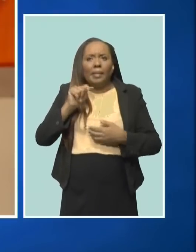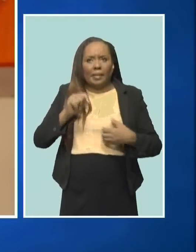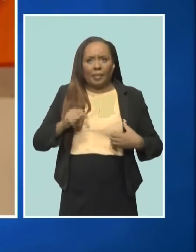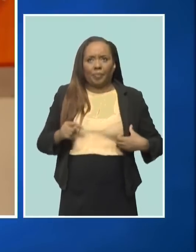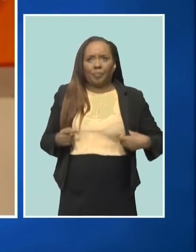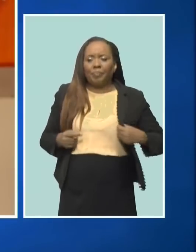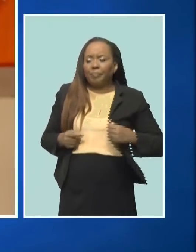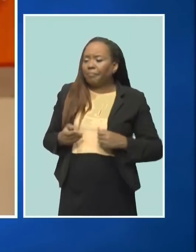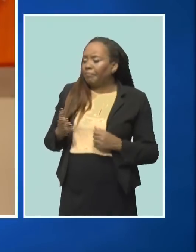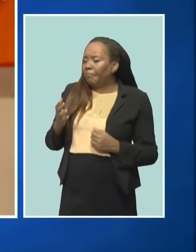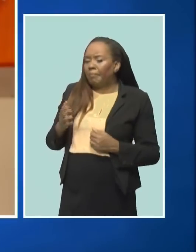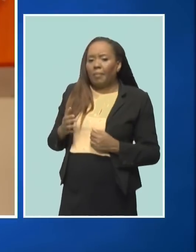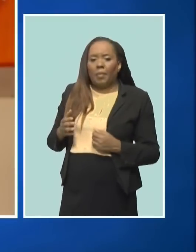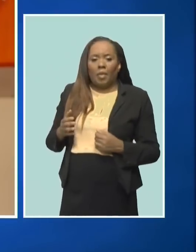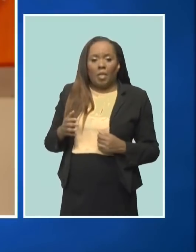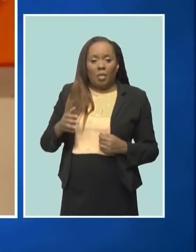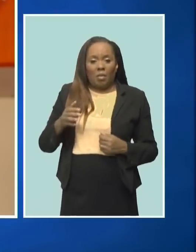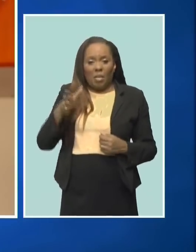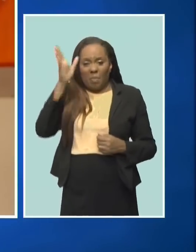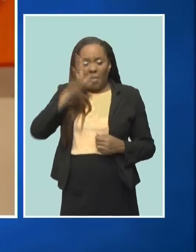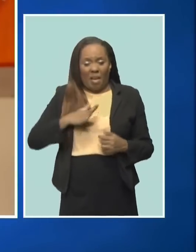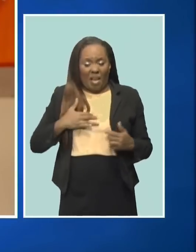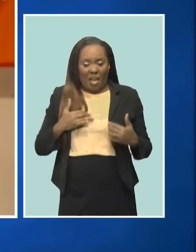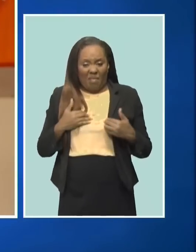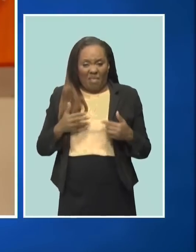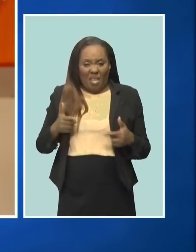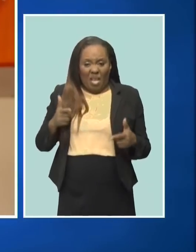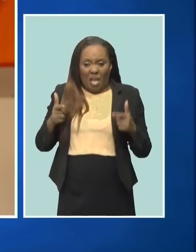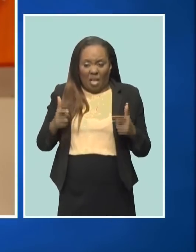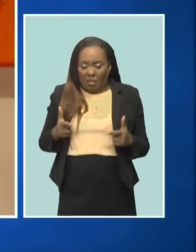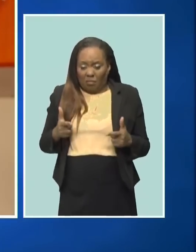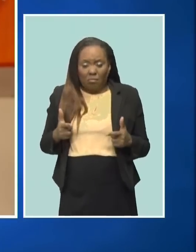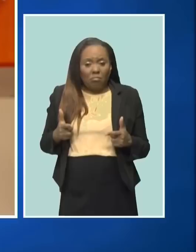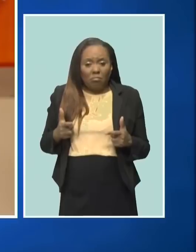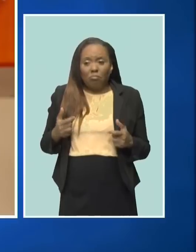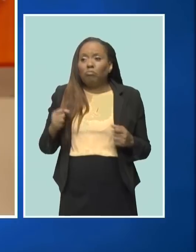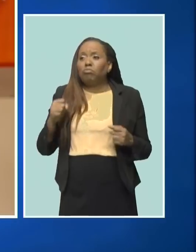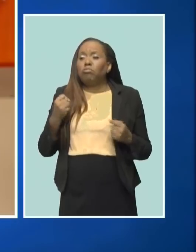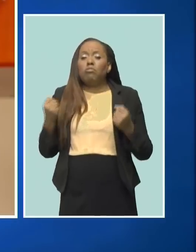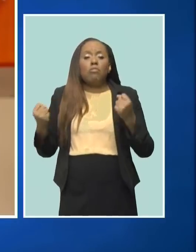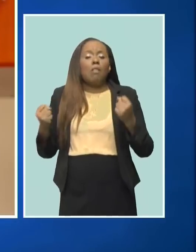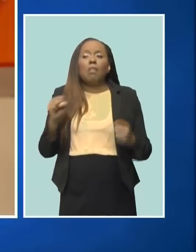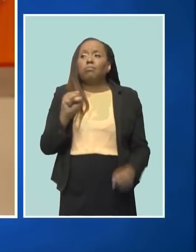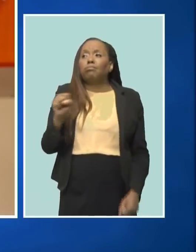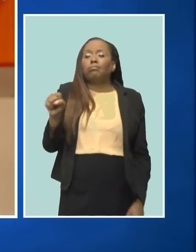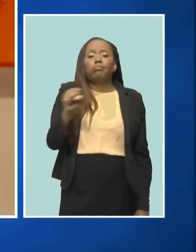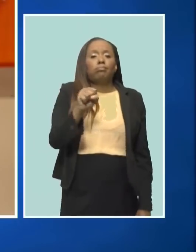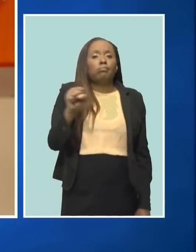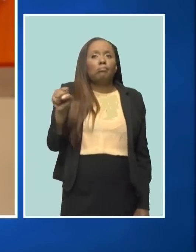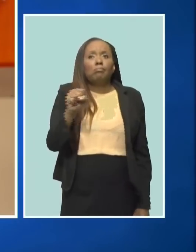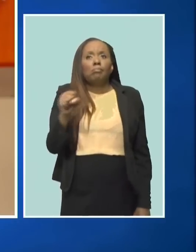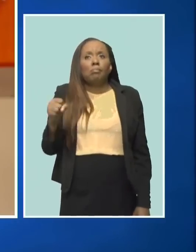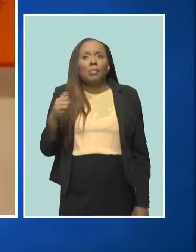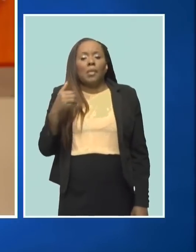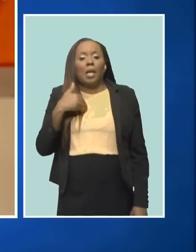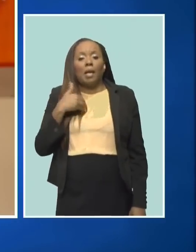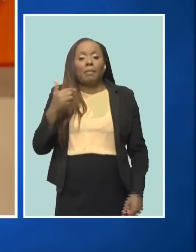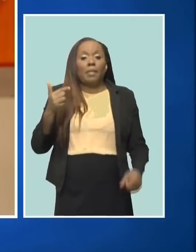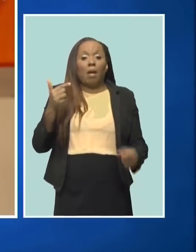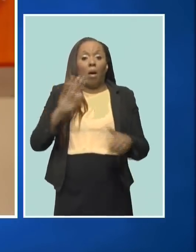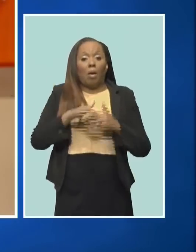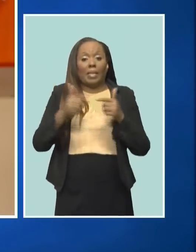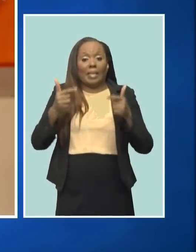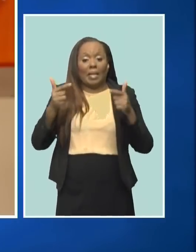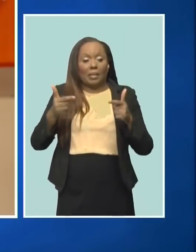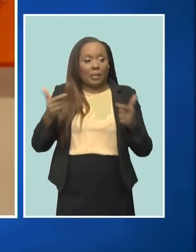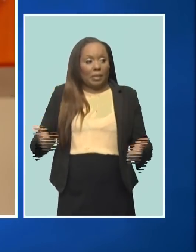with their very dark tinted glasses. They have the guns in the back seat of the car